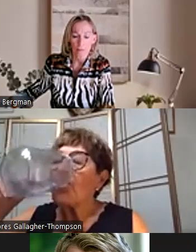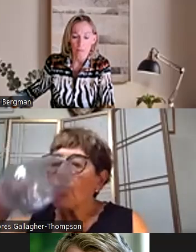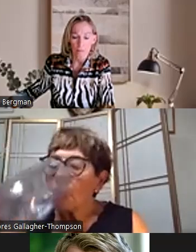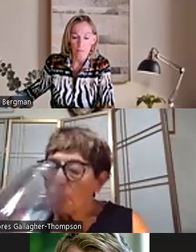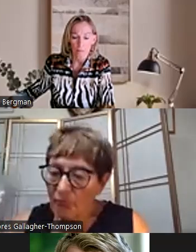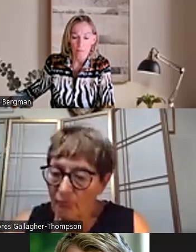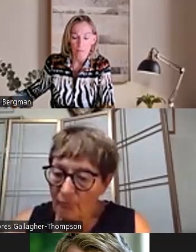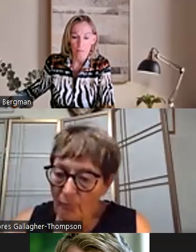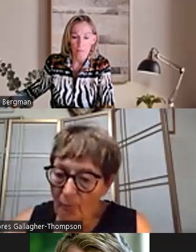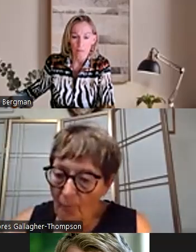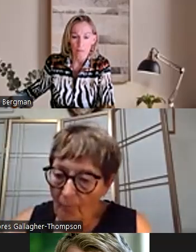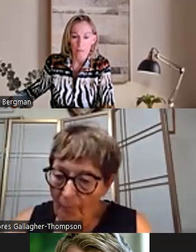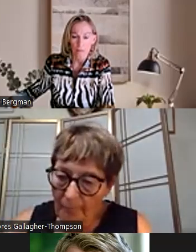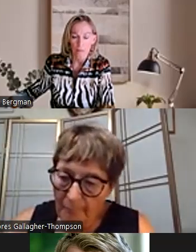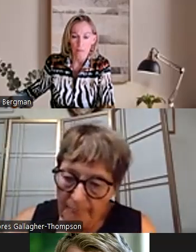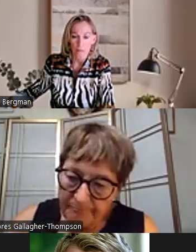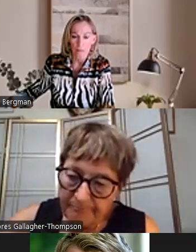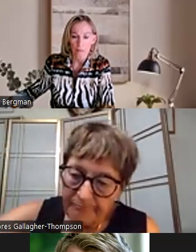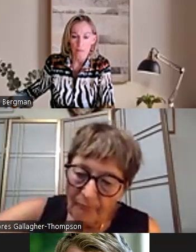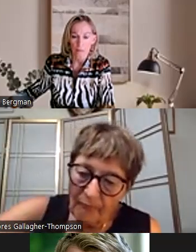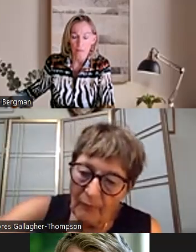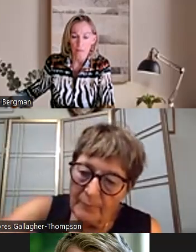replay of today's